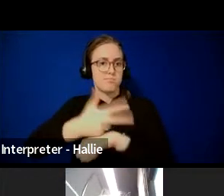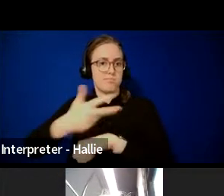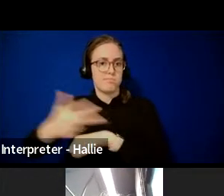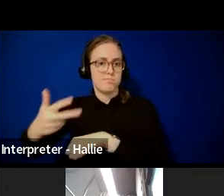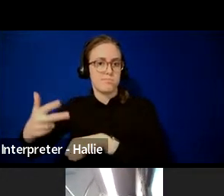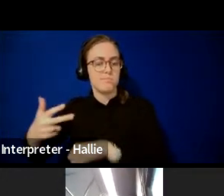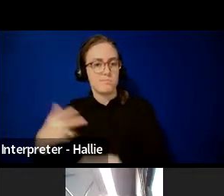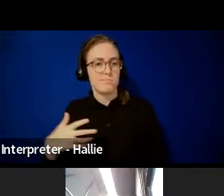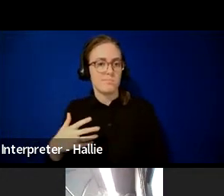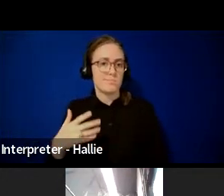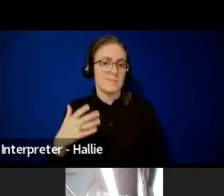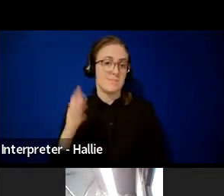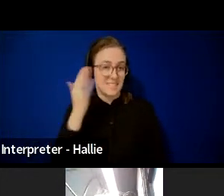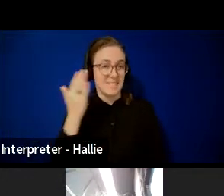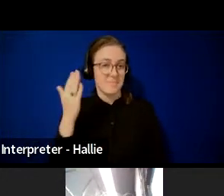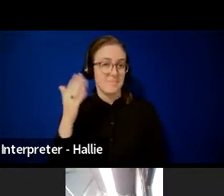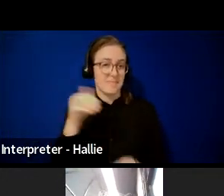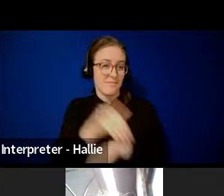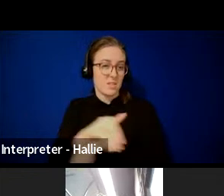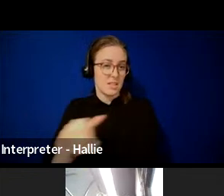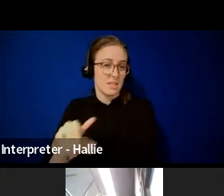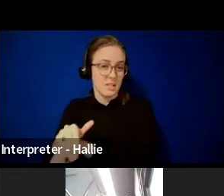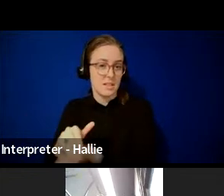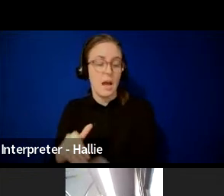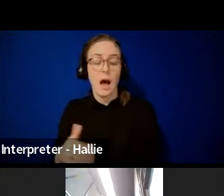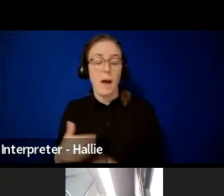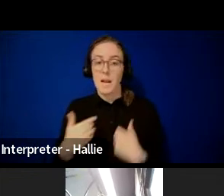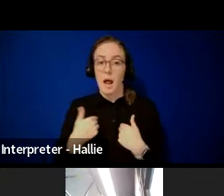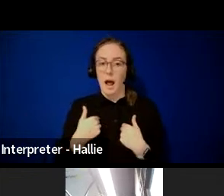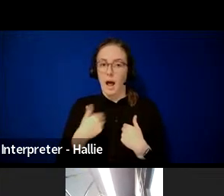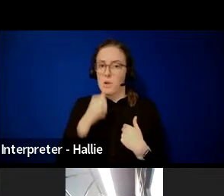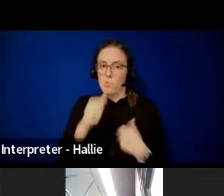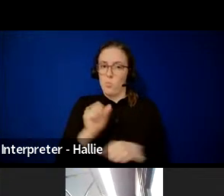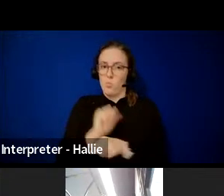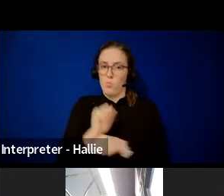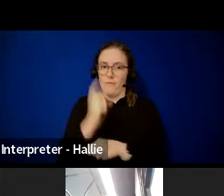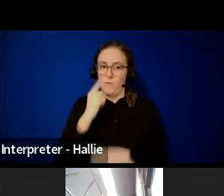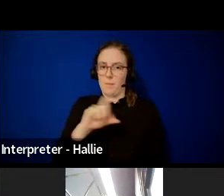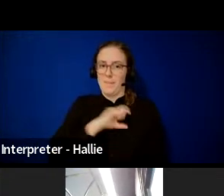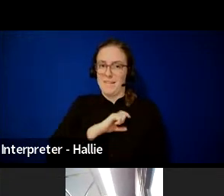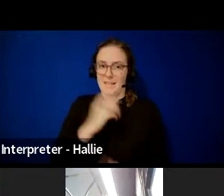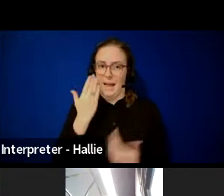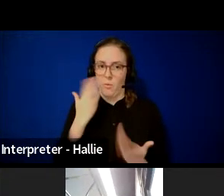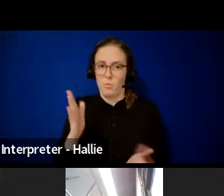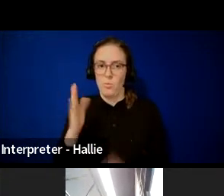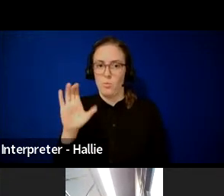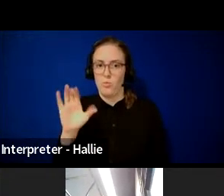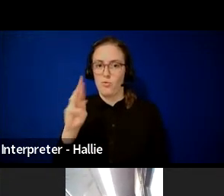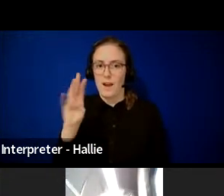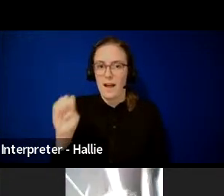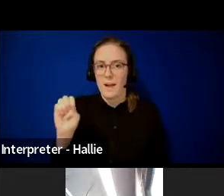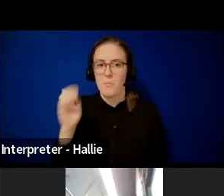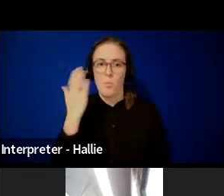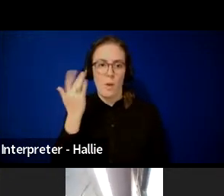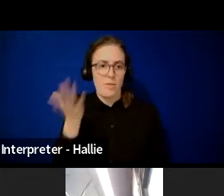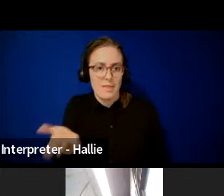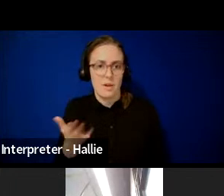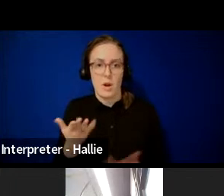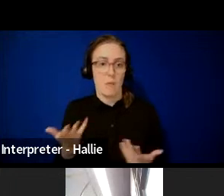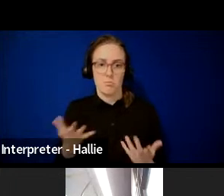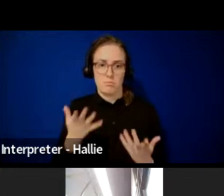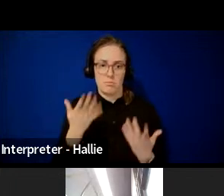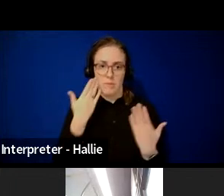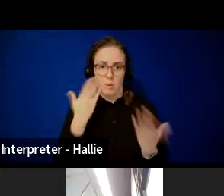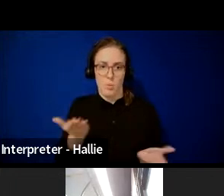And in that area, I'm not sure, you know, I don't work for the police, so I don't know what the crime is and why the police are there all the time. But I would just